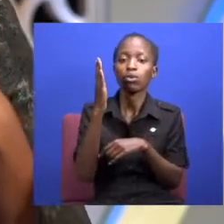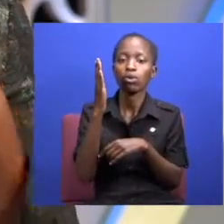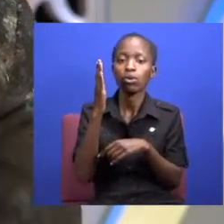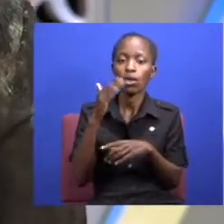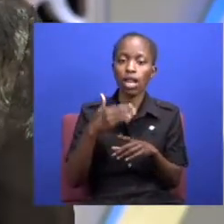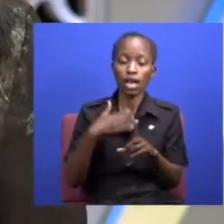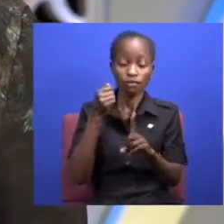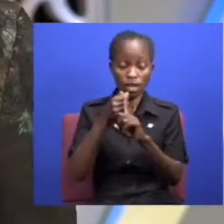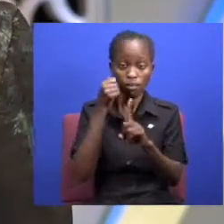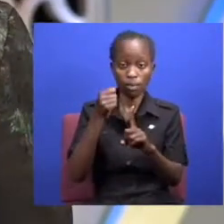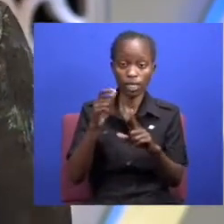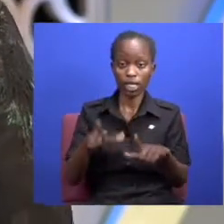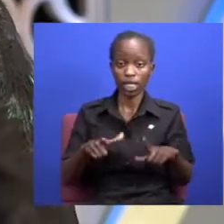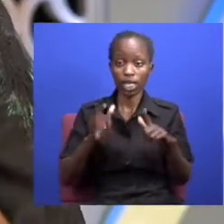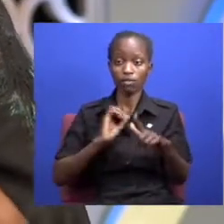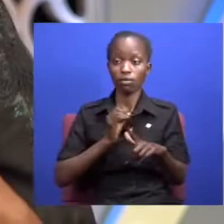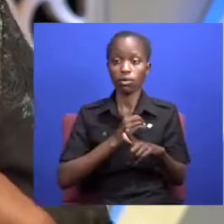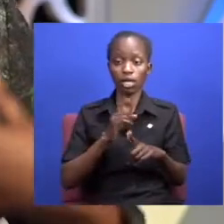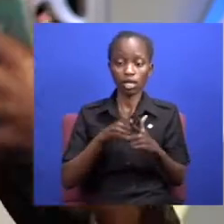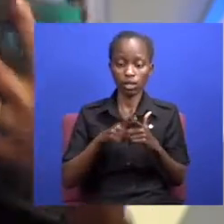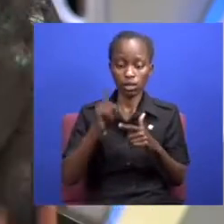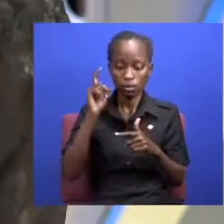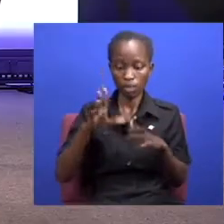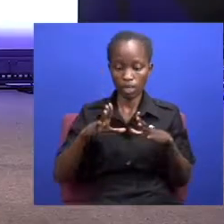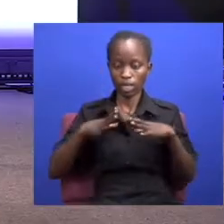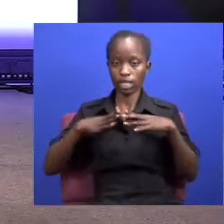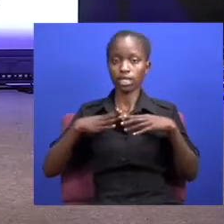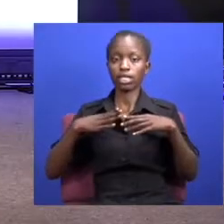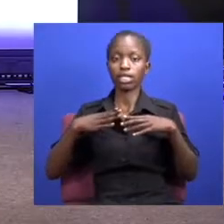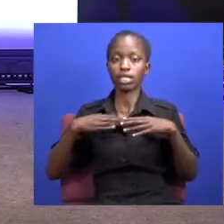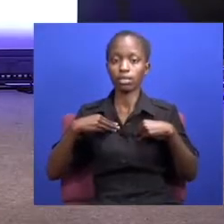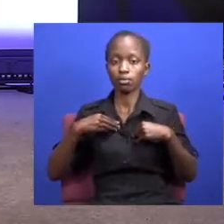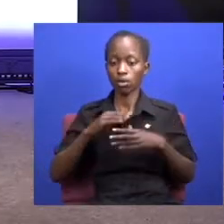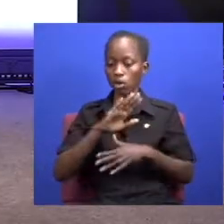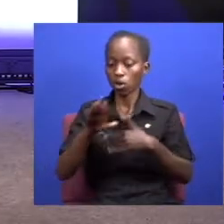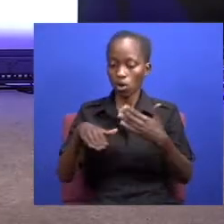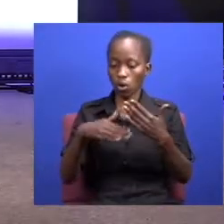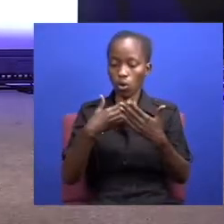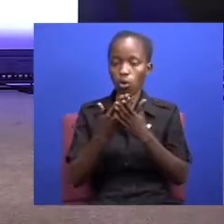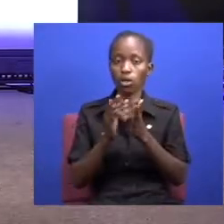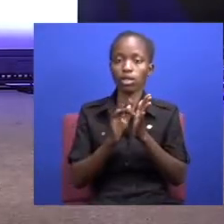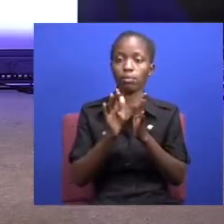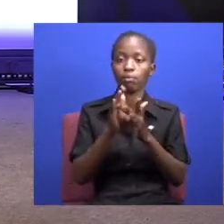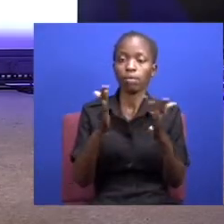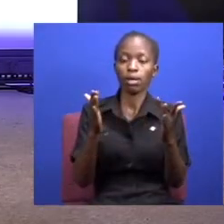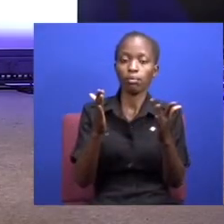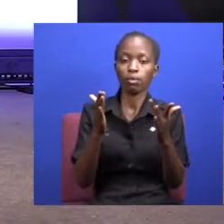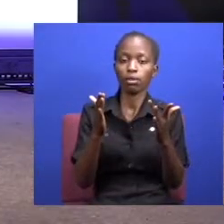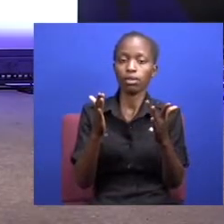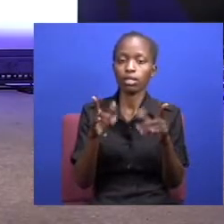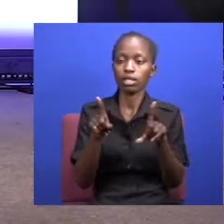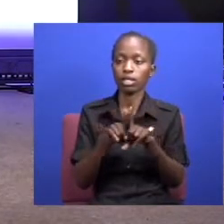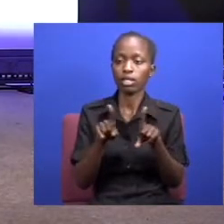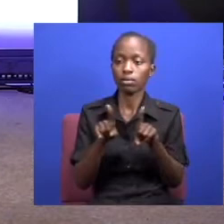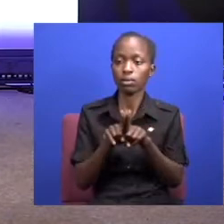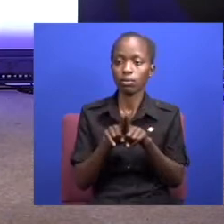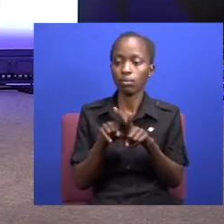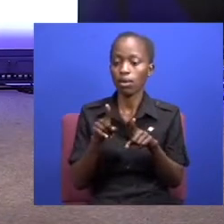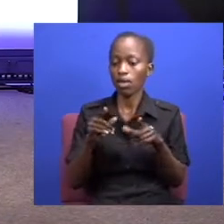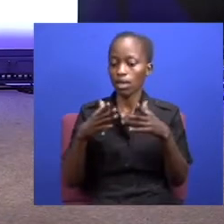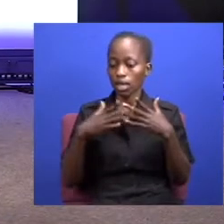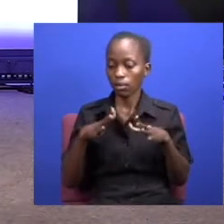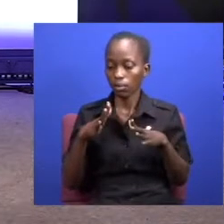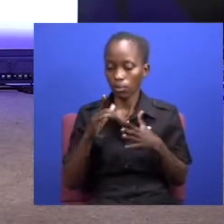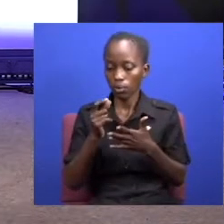be effective in our lives, mm-hmm. we have to accept, mm-hmm. you know, accept the whole of it, and accept in the sense that even the men